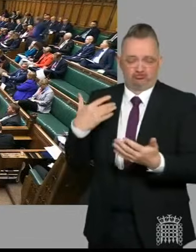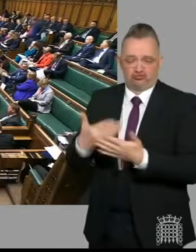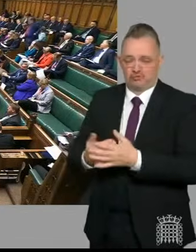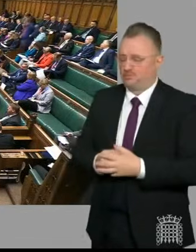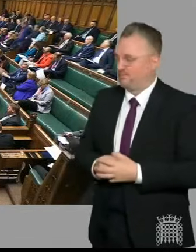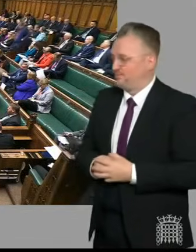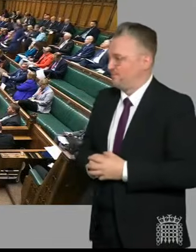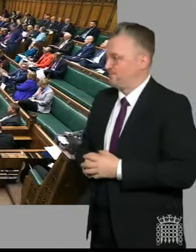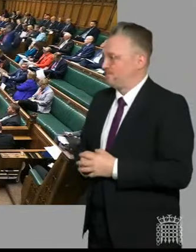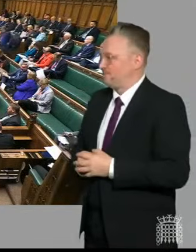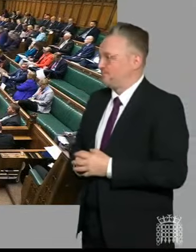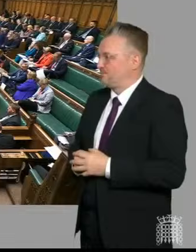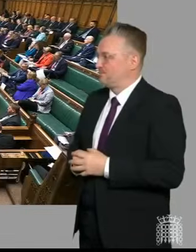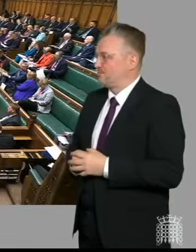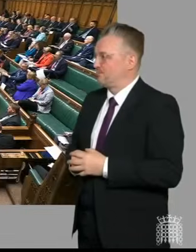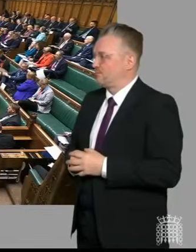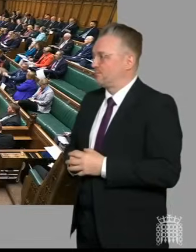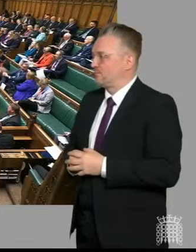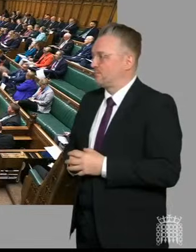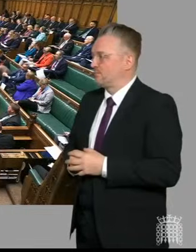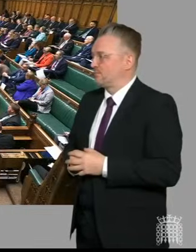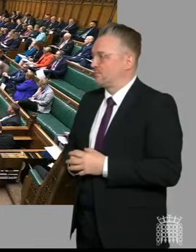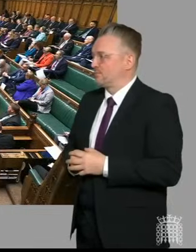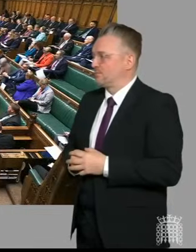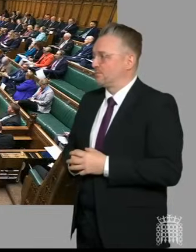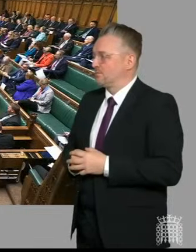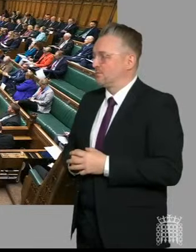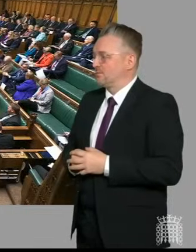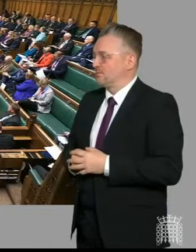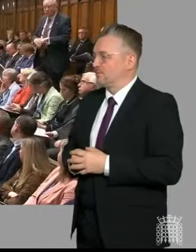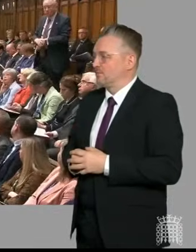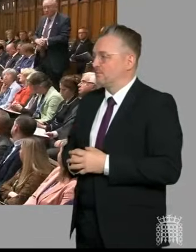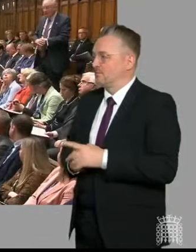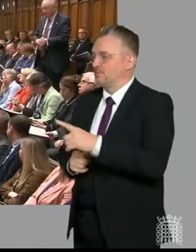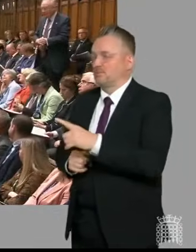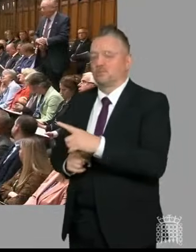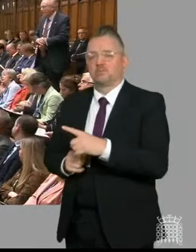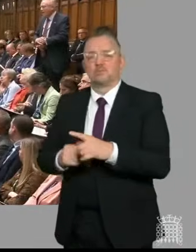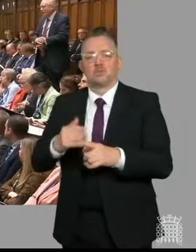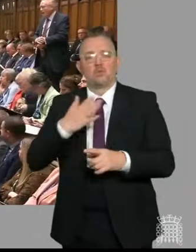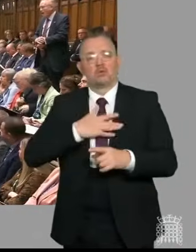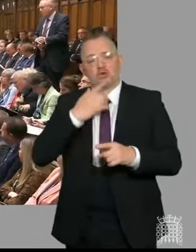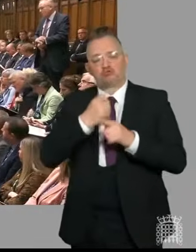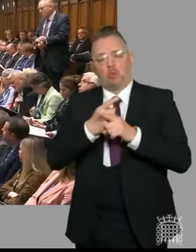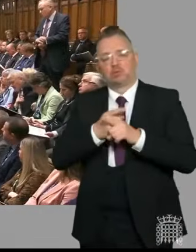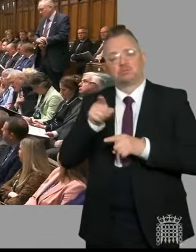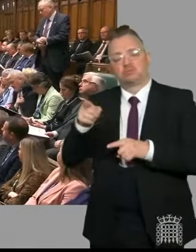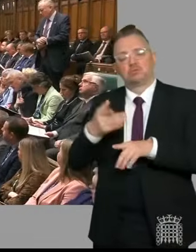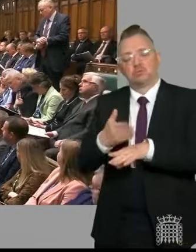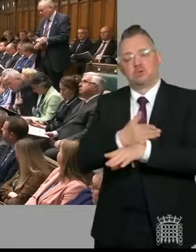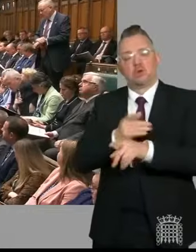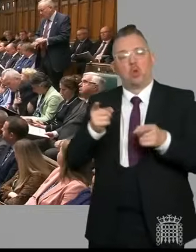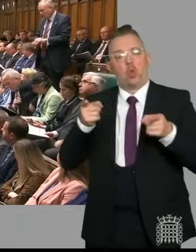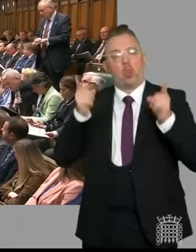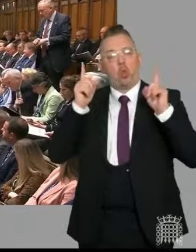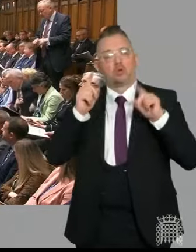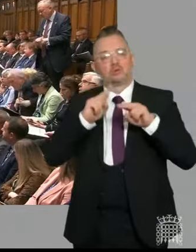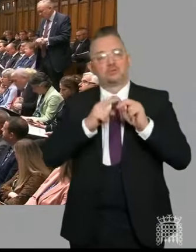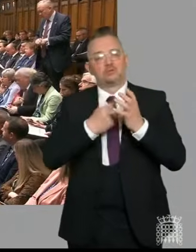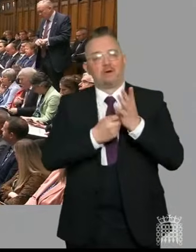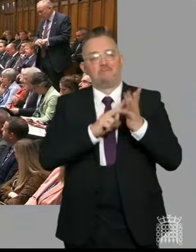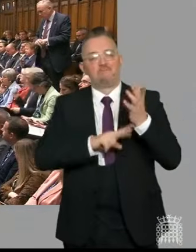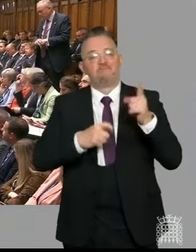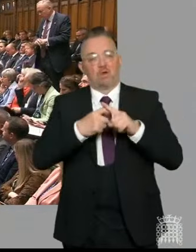associate myself with the remarks of my right honourable friend regarding Lord Frank Field. He was a good man. I very much welcome the government's